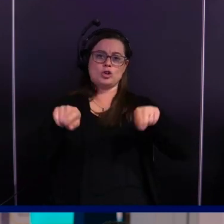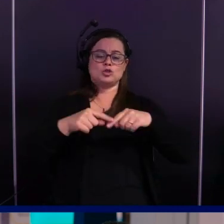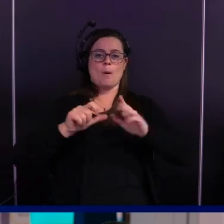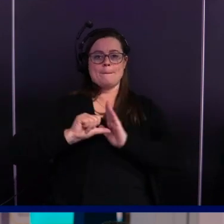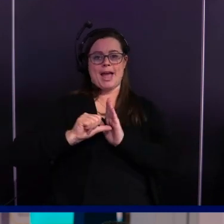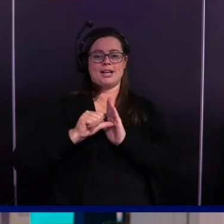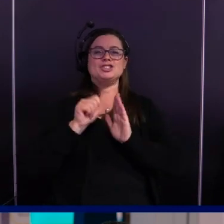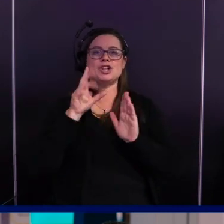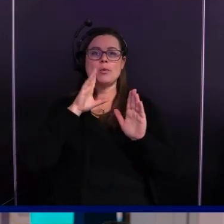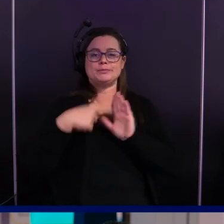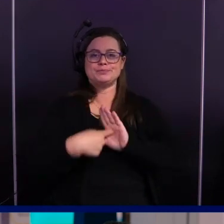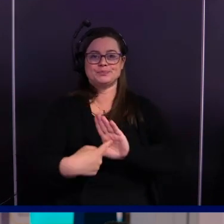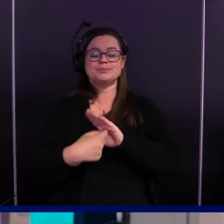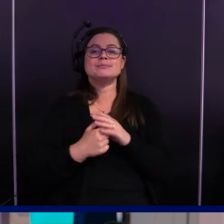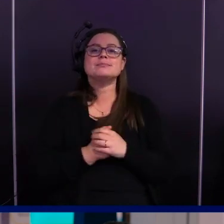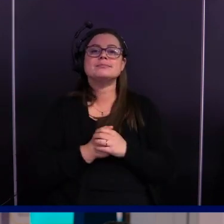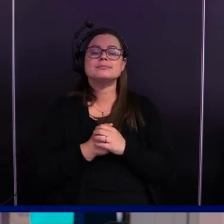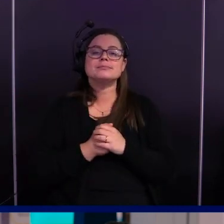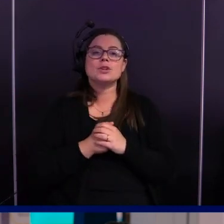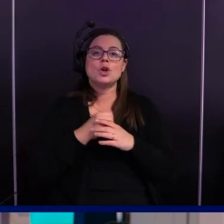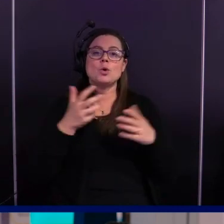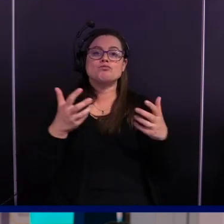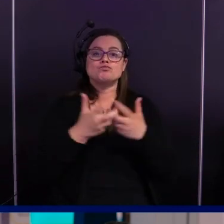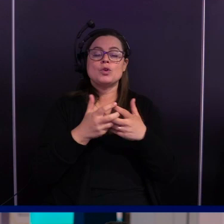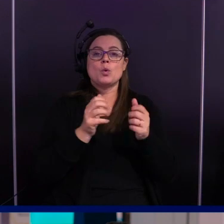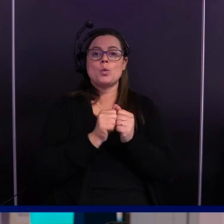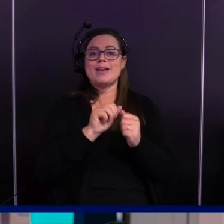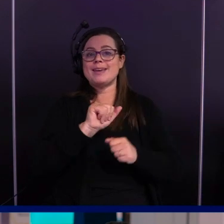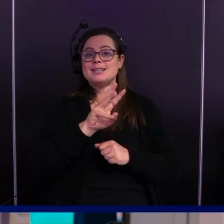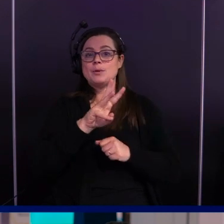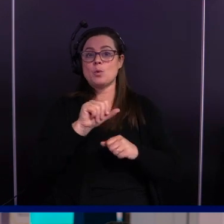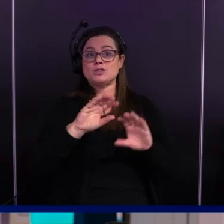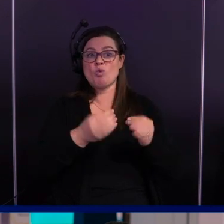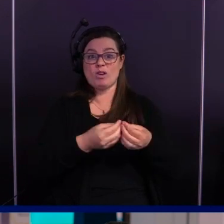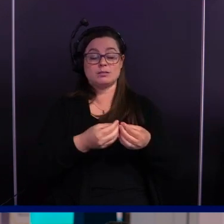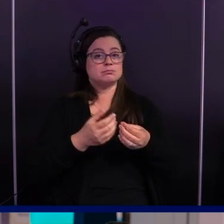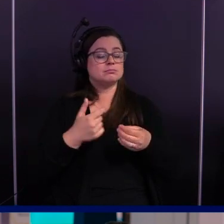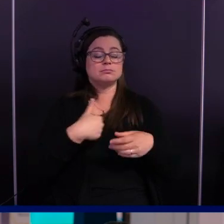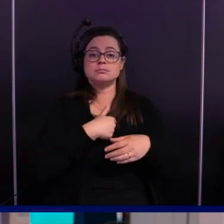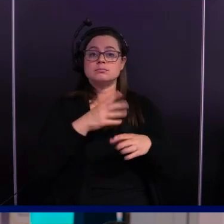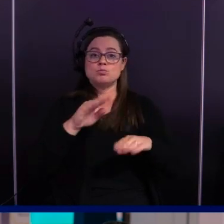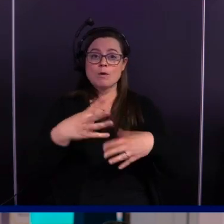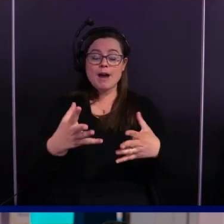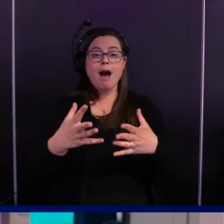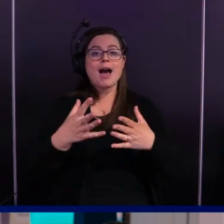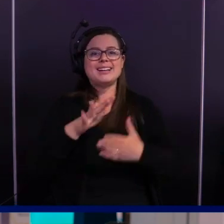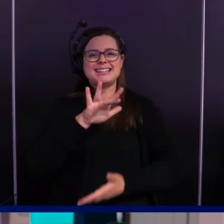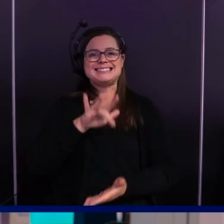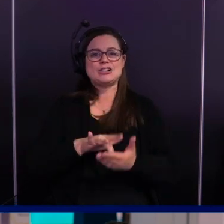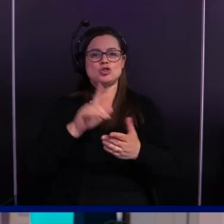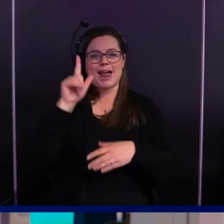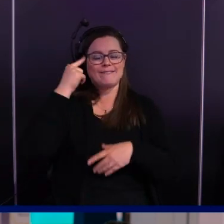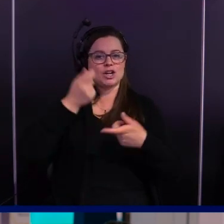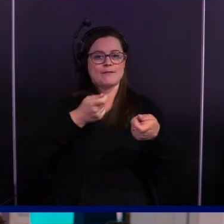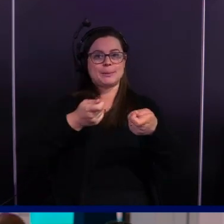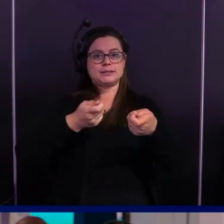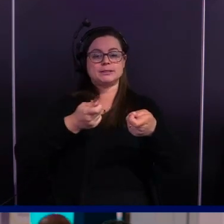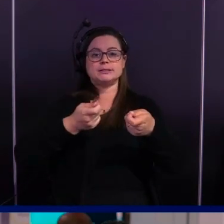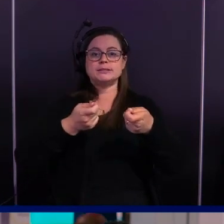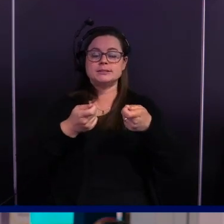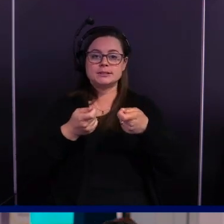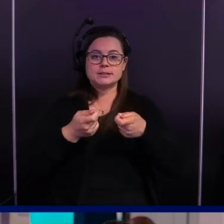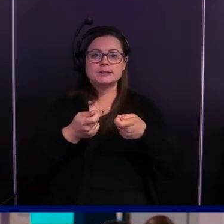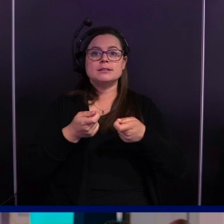well. It works with AWS organization because we wanted to make sure that we provide a centralized governance. Sure. That's where you can